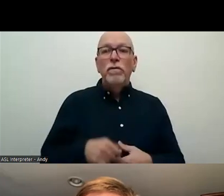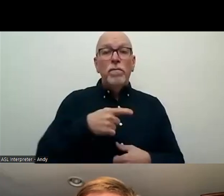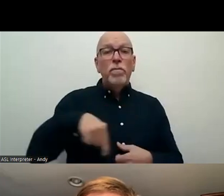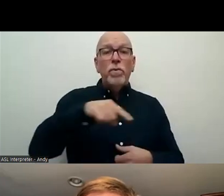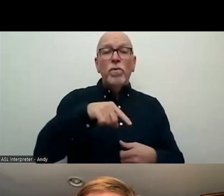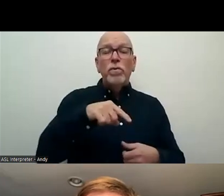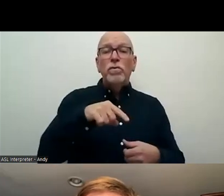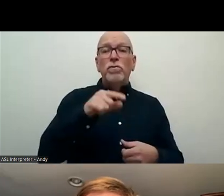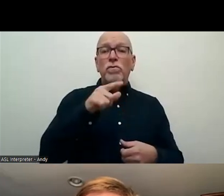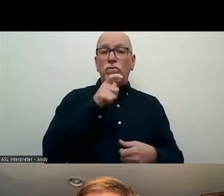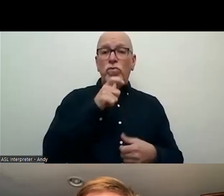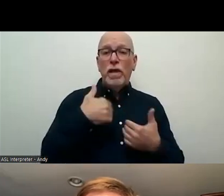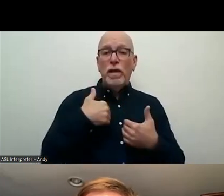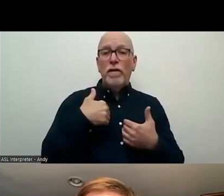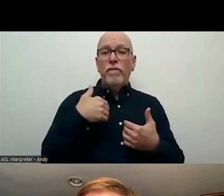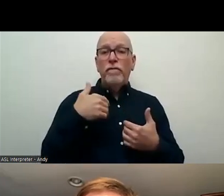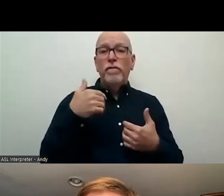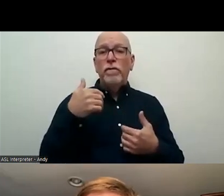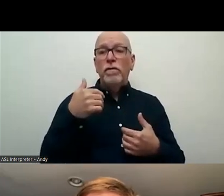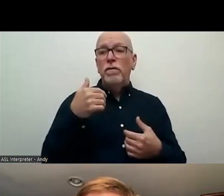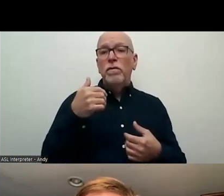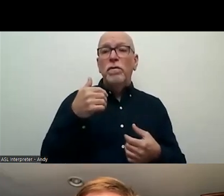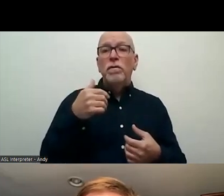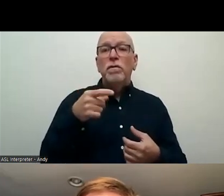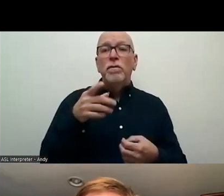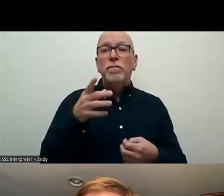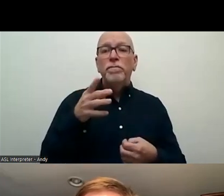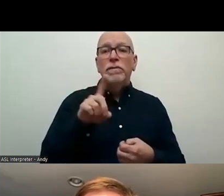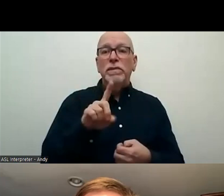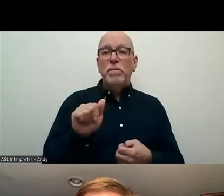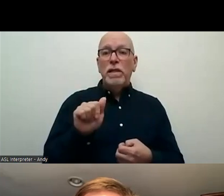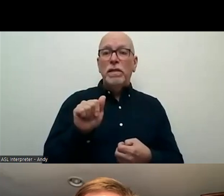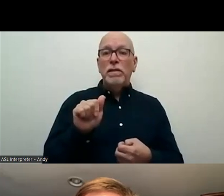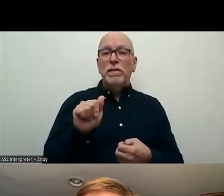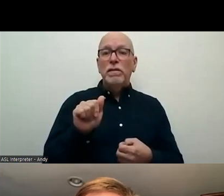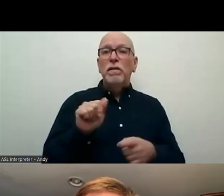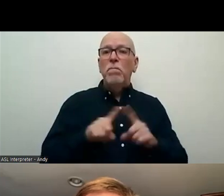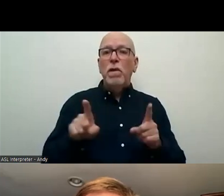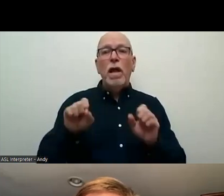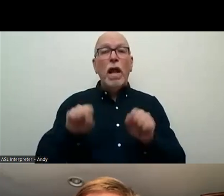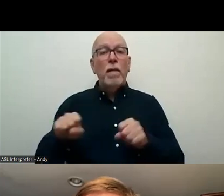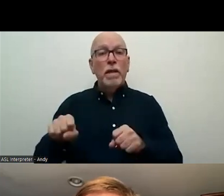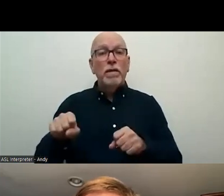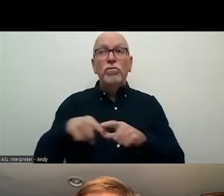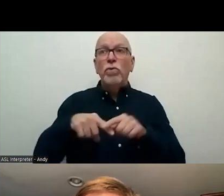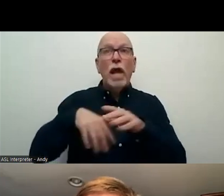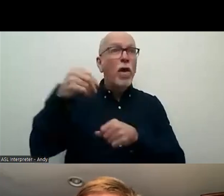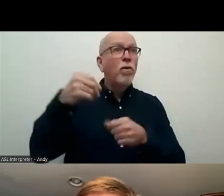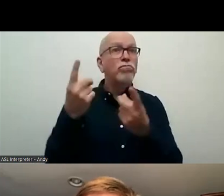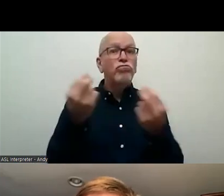have these disabilities yet capabilities to be out and about